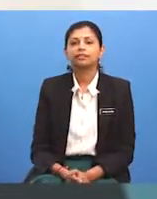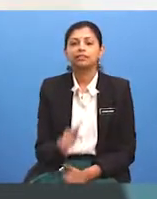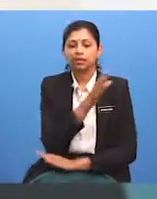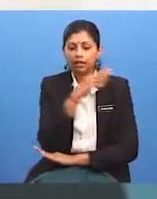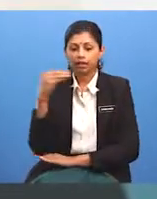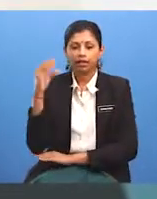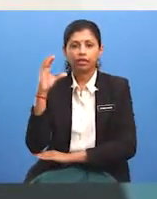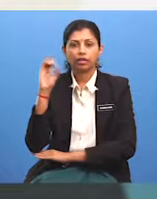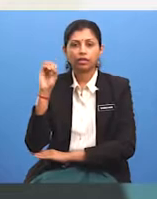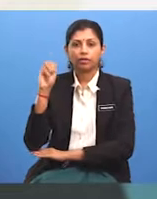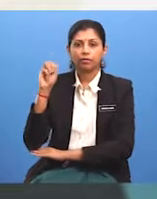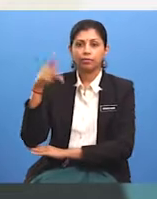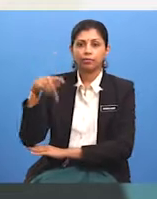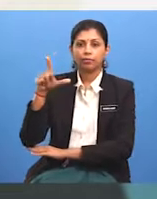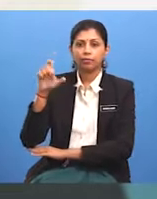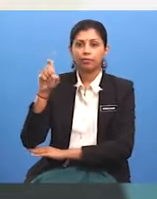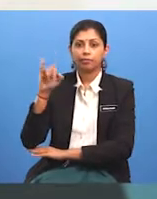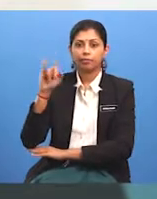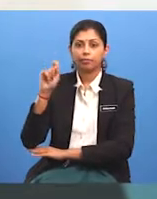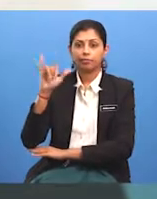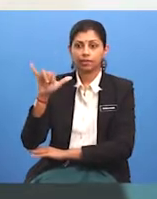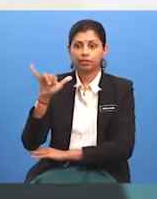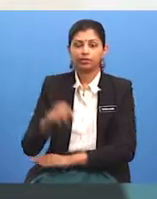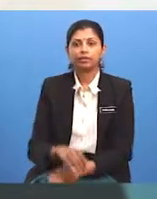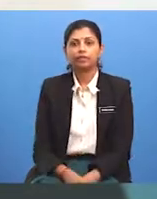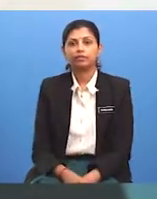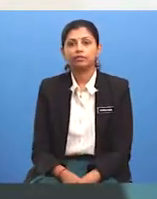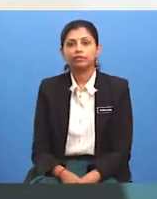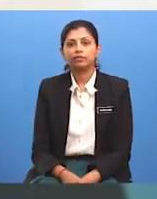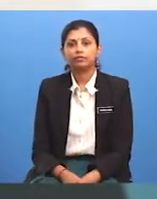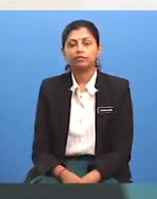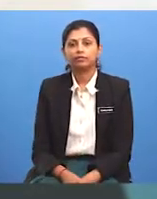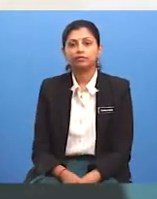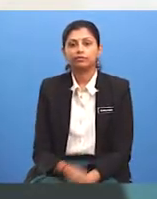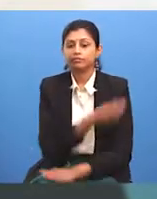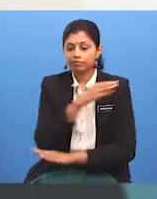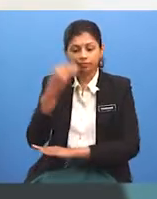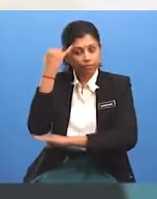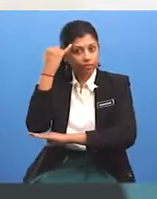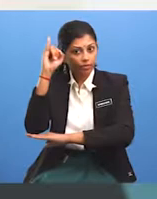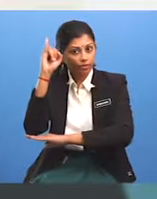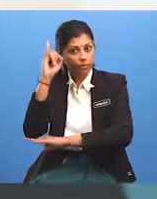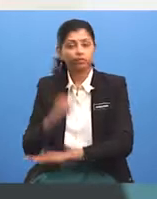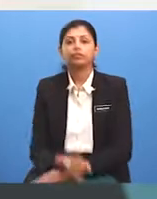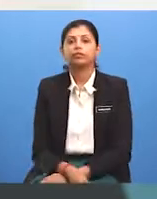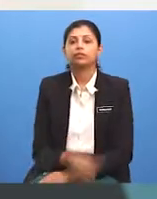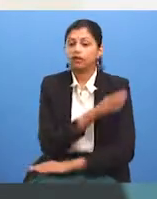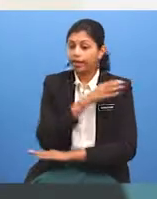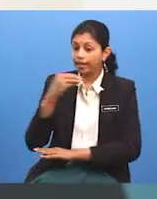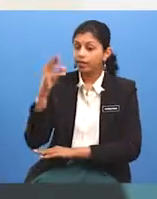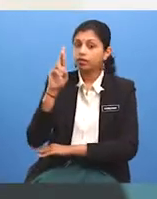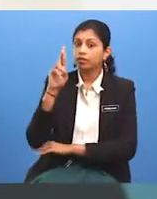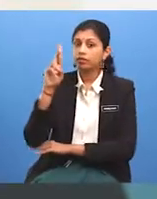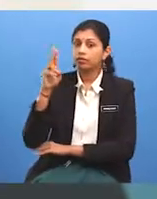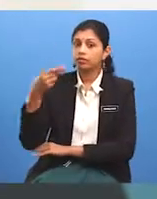complexity, paragraph length, structuring of ideas, and rhetorical devices